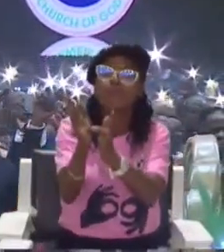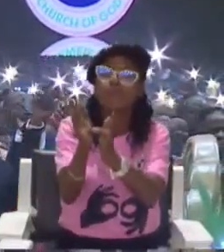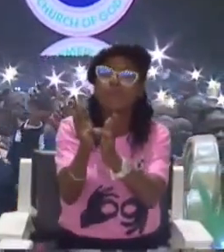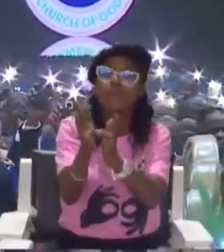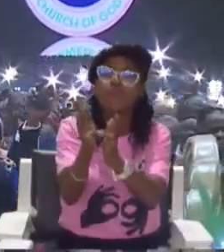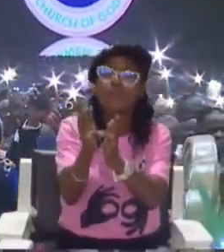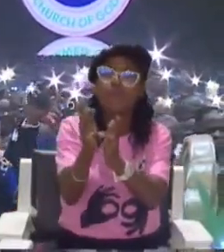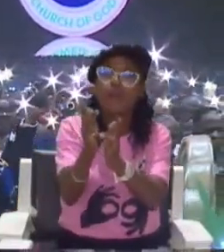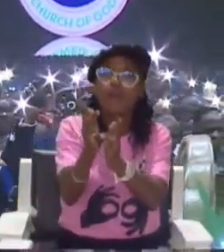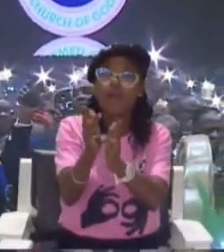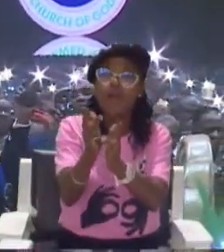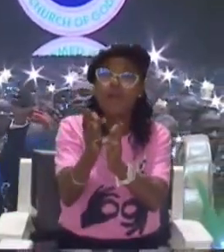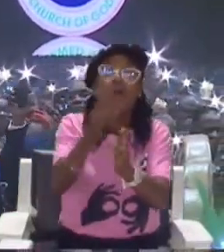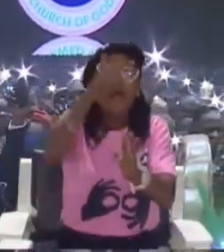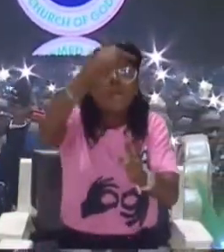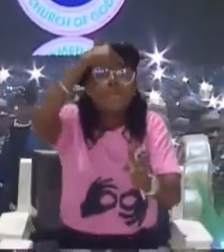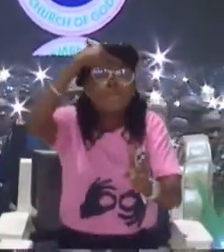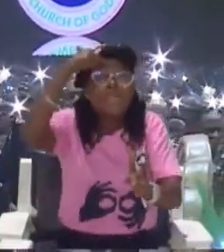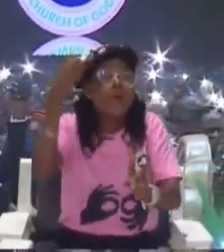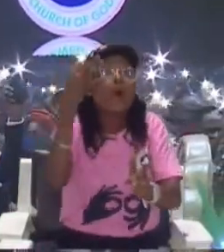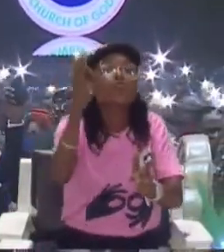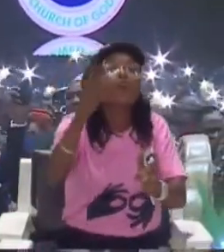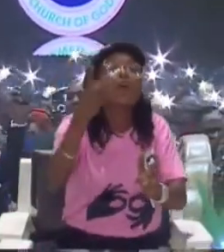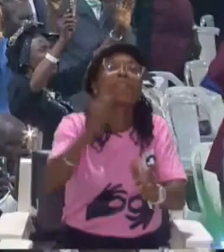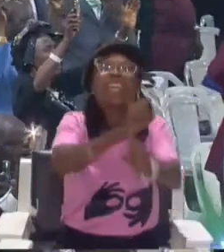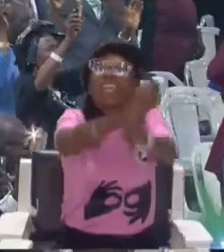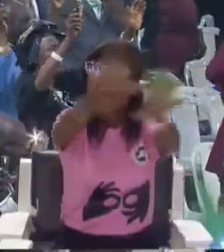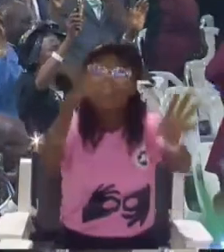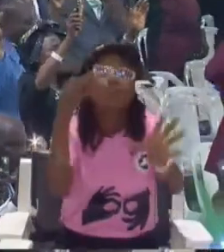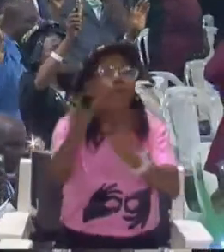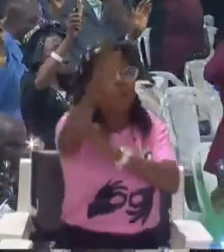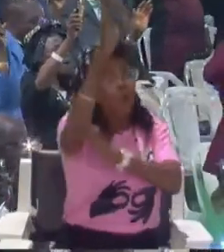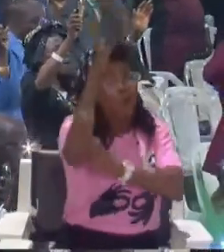because of the light of God,